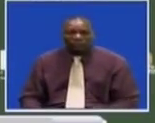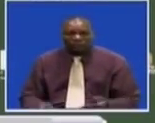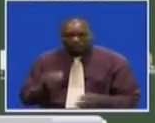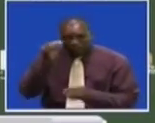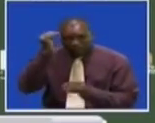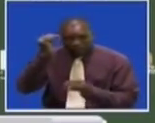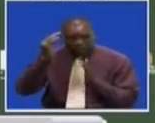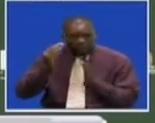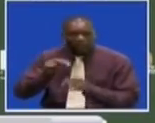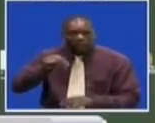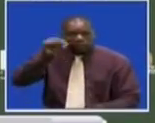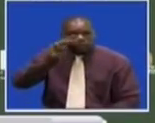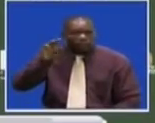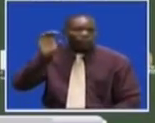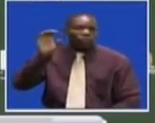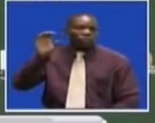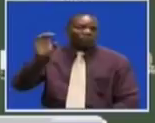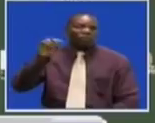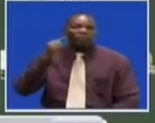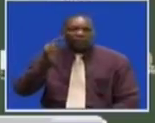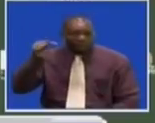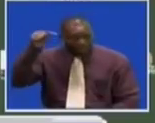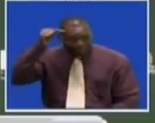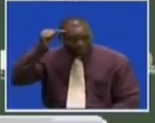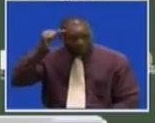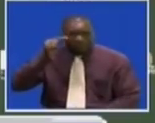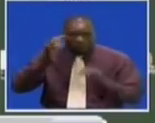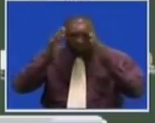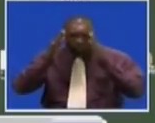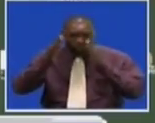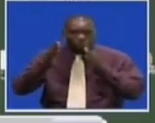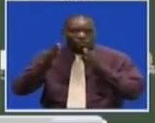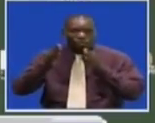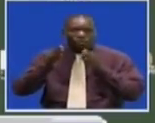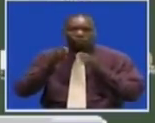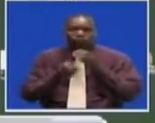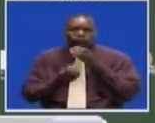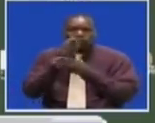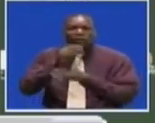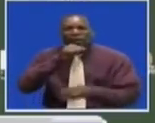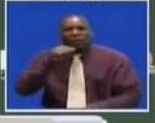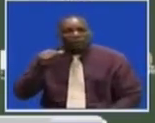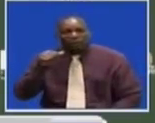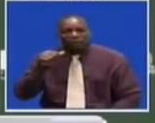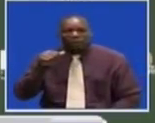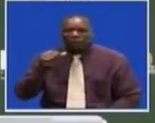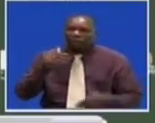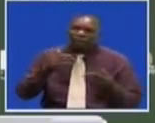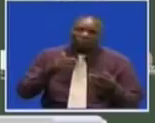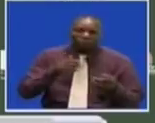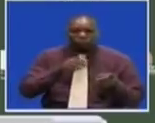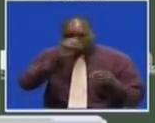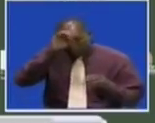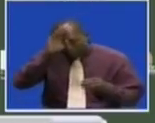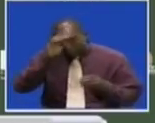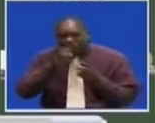Northwestern Province Minister Nathanael Mubukwano says government is focused on agriculture diversification, including mining